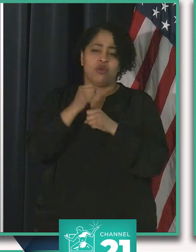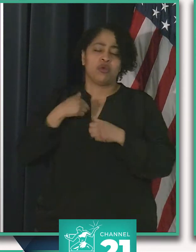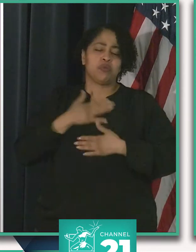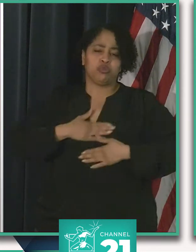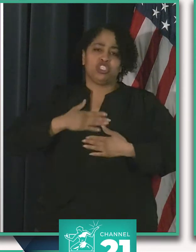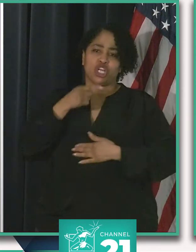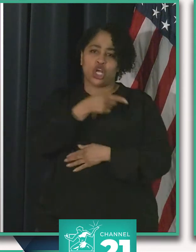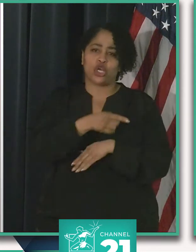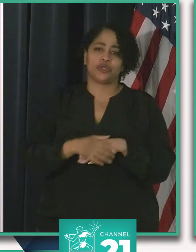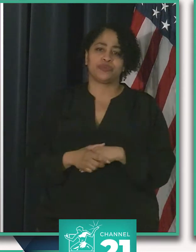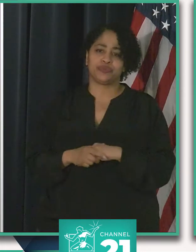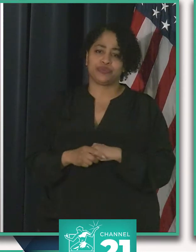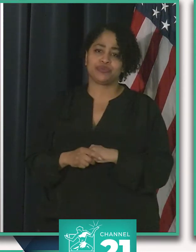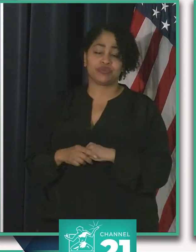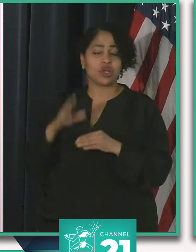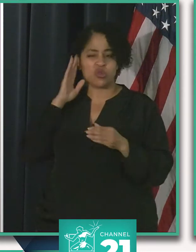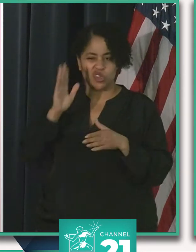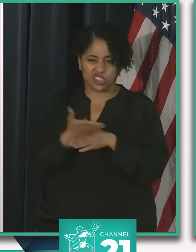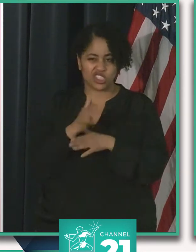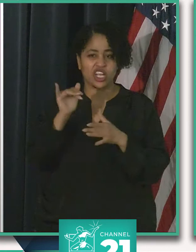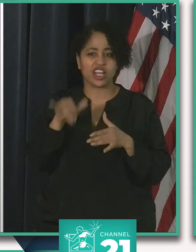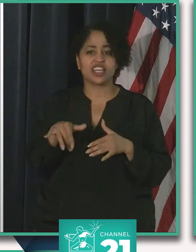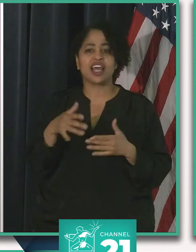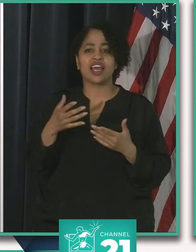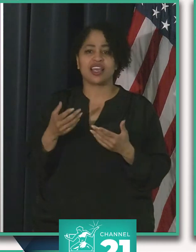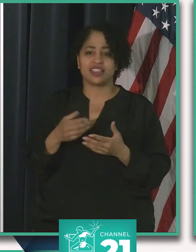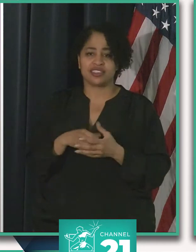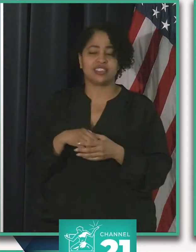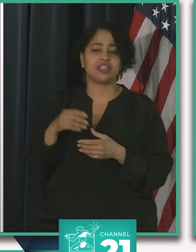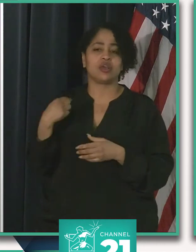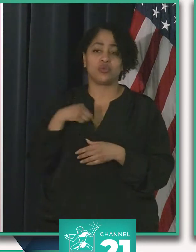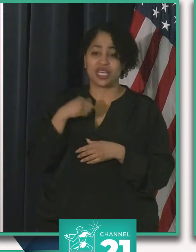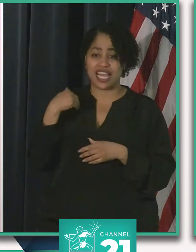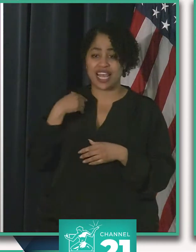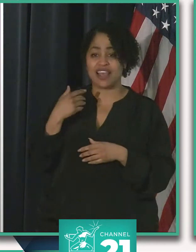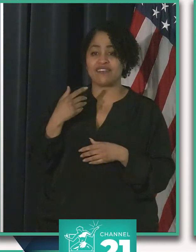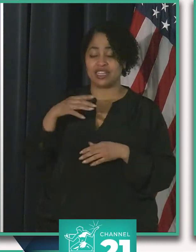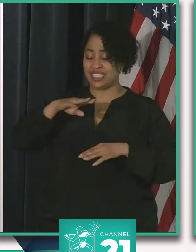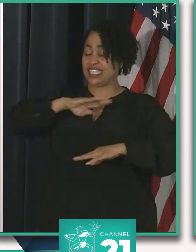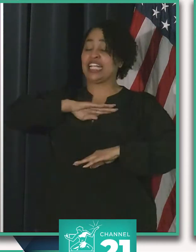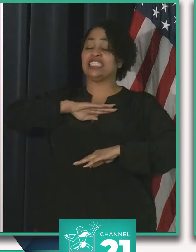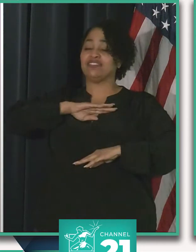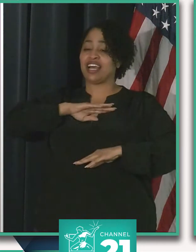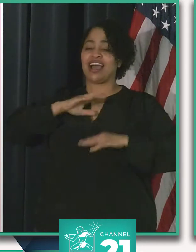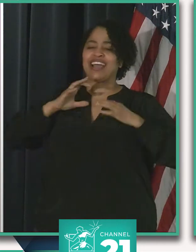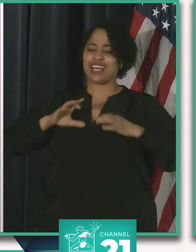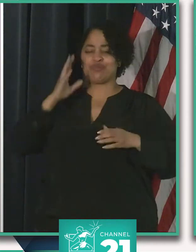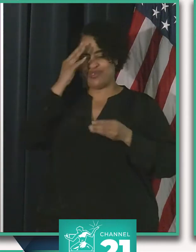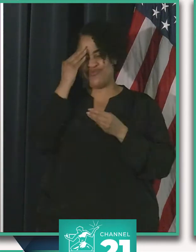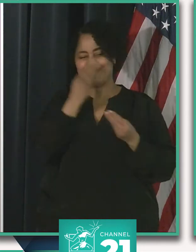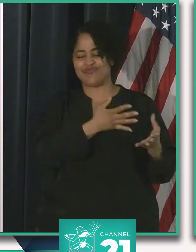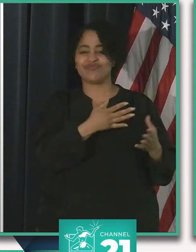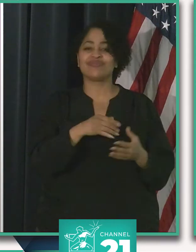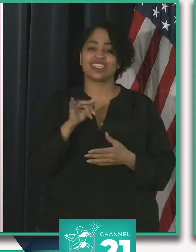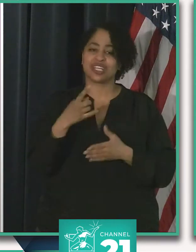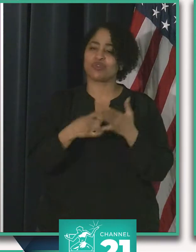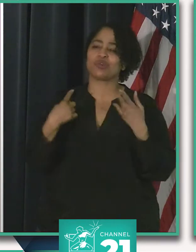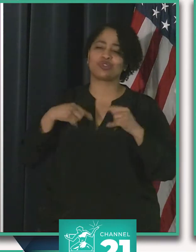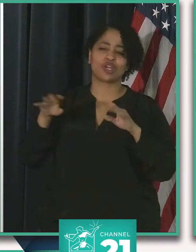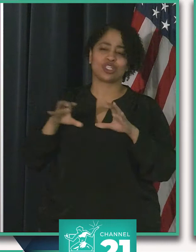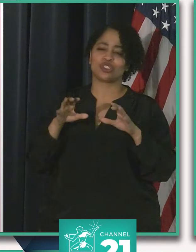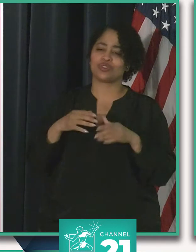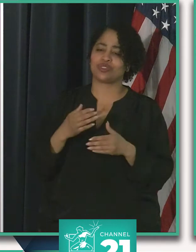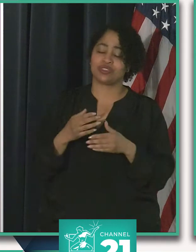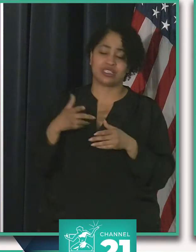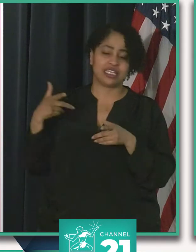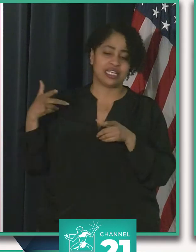All right. Well, we'll pass that along to Eva to know that we have a satisfied customer. So this is what we're trying to do. Yeah. The speed